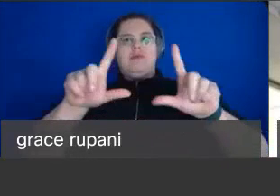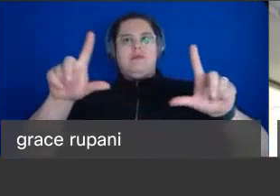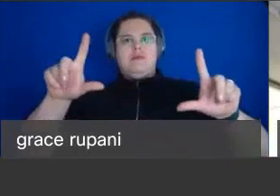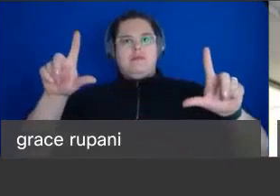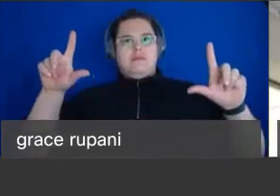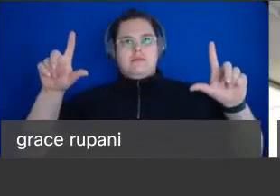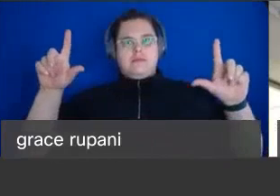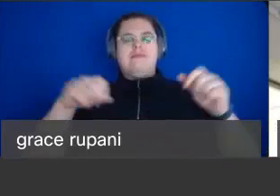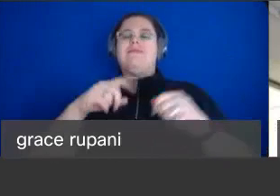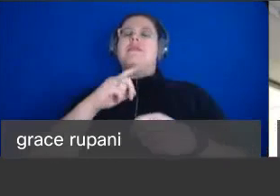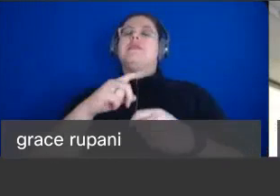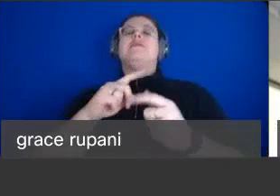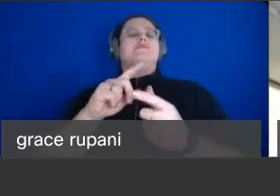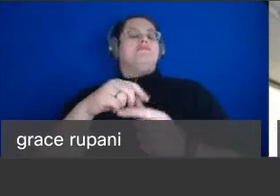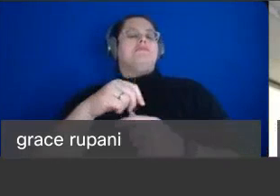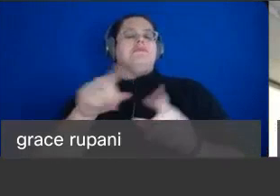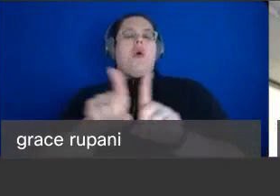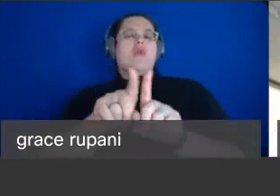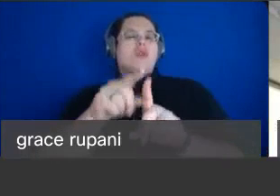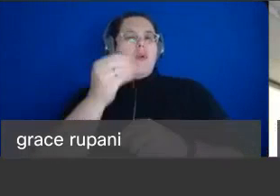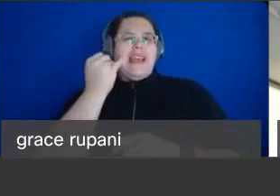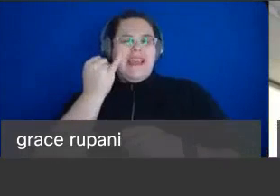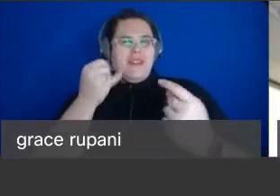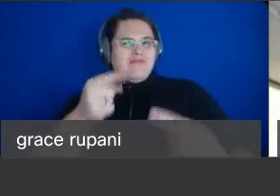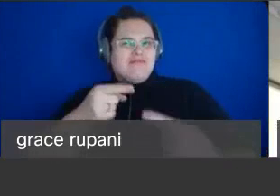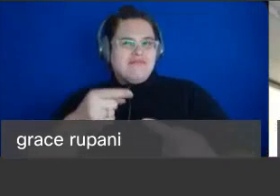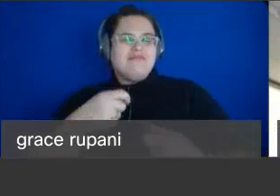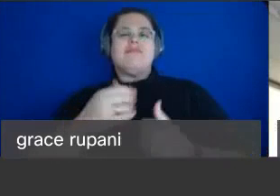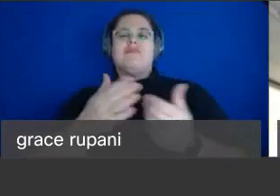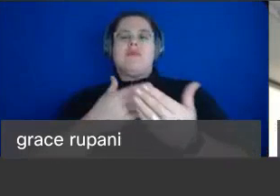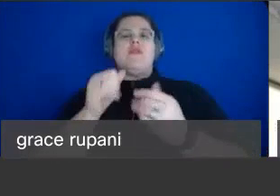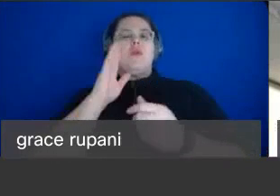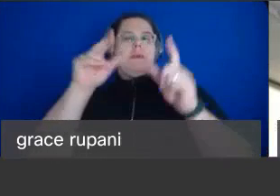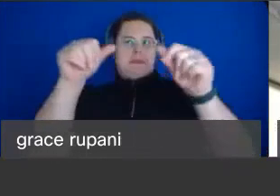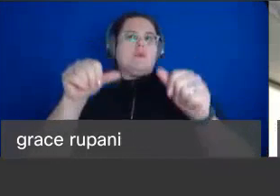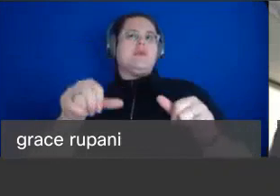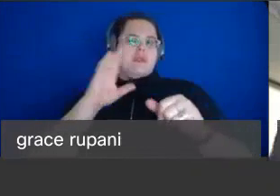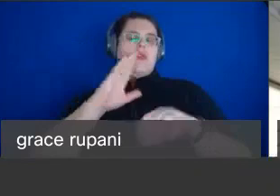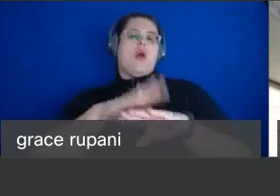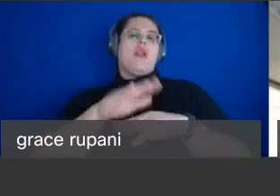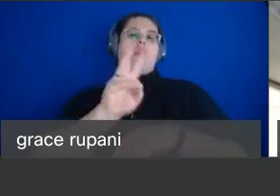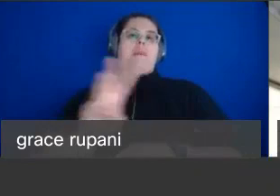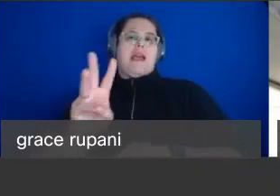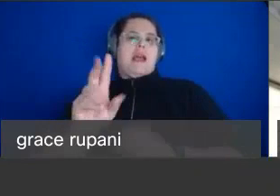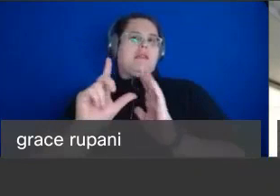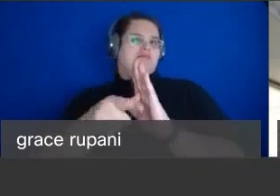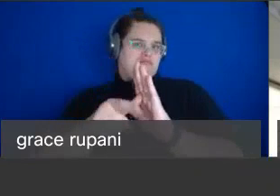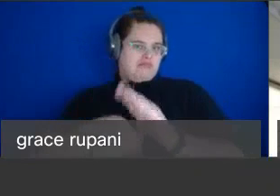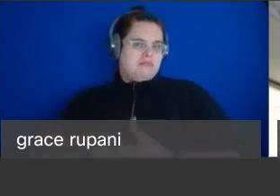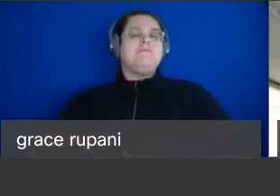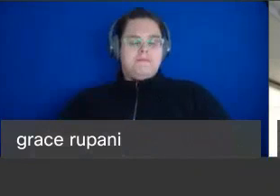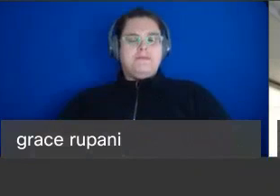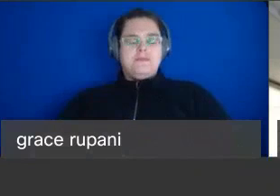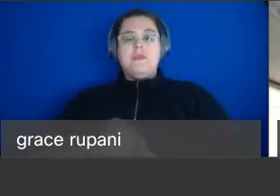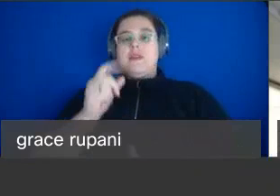our website. So for the month of February to date, we have 6